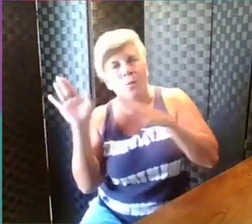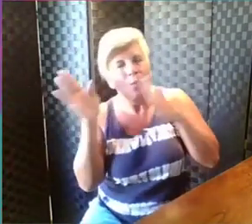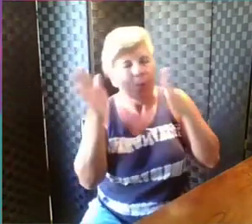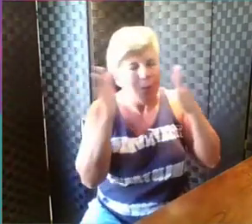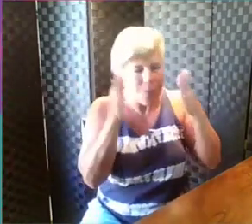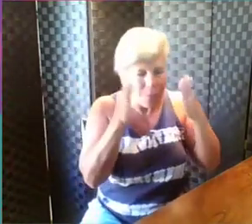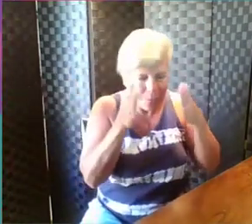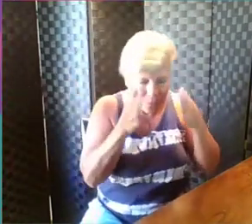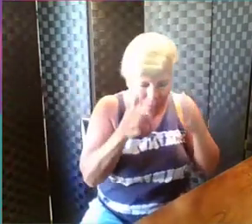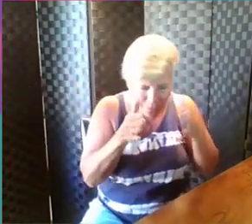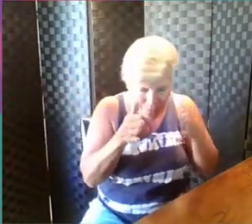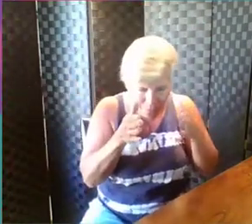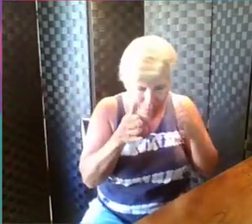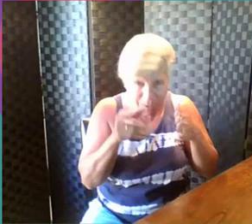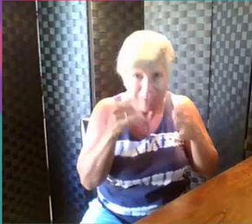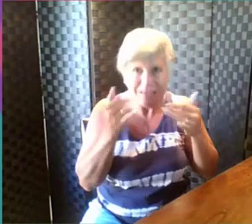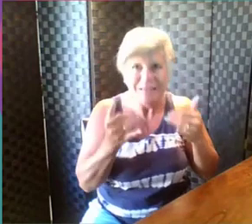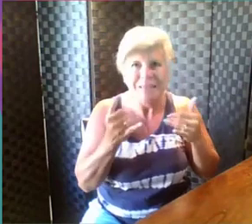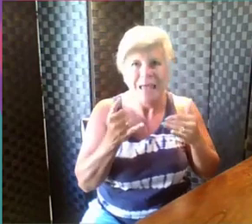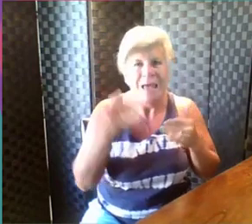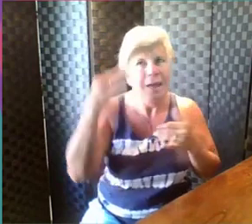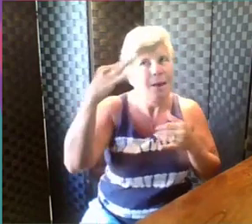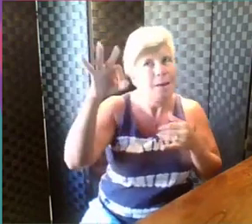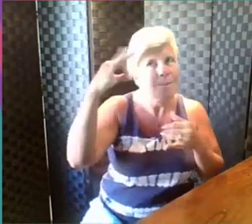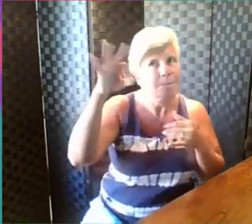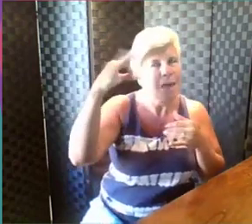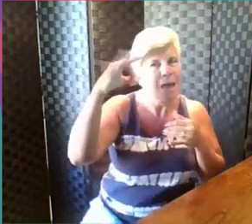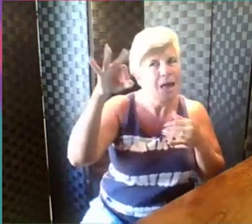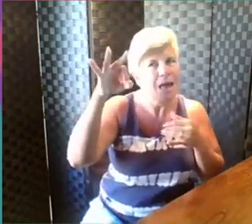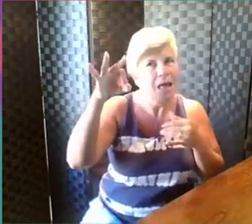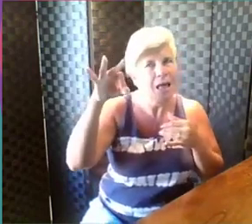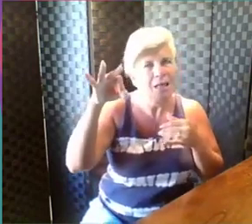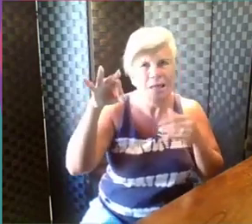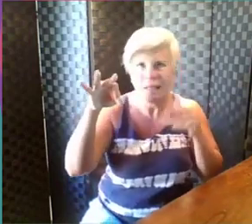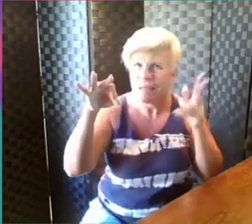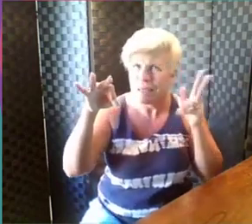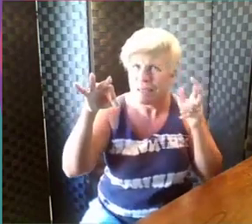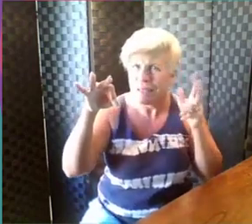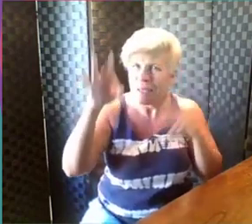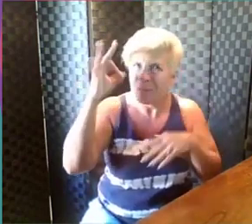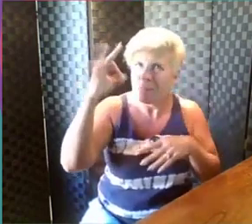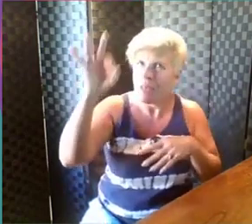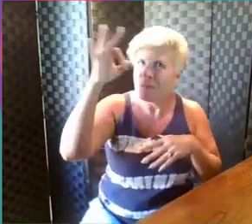more. Now this bell is ringing. Can you hear that?